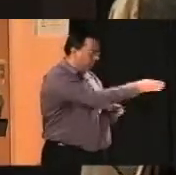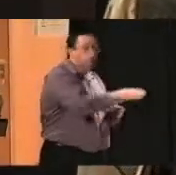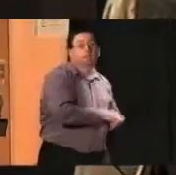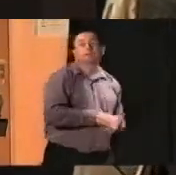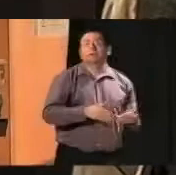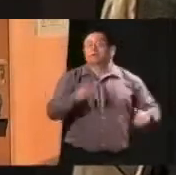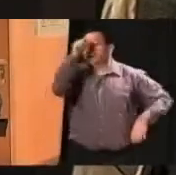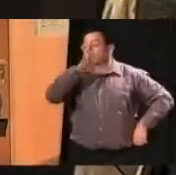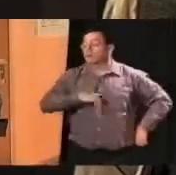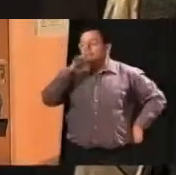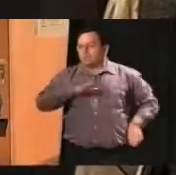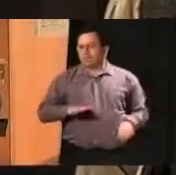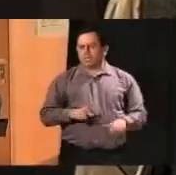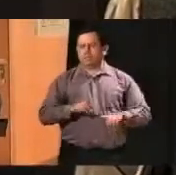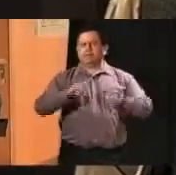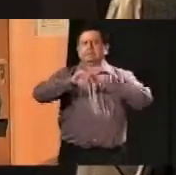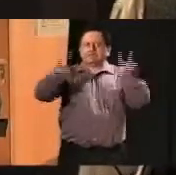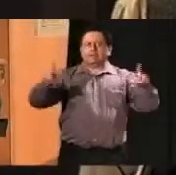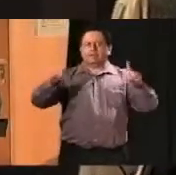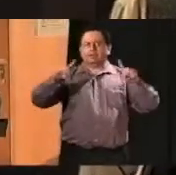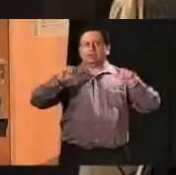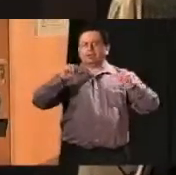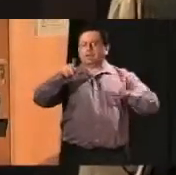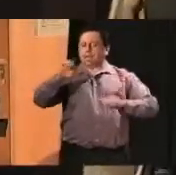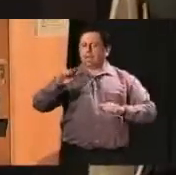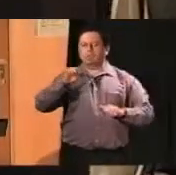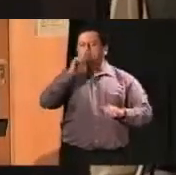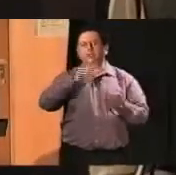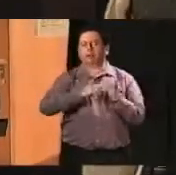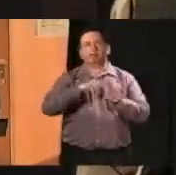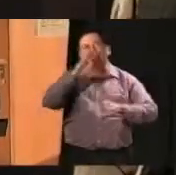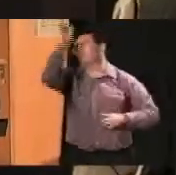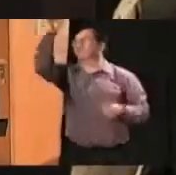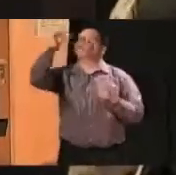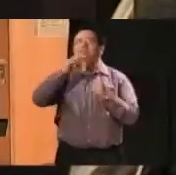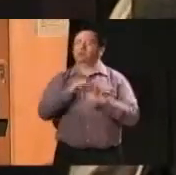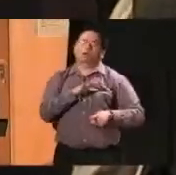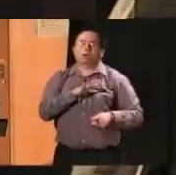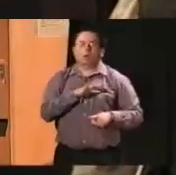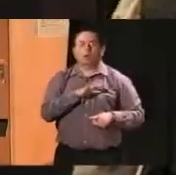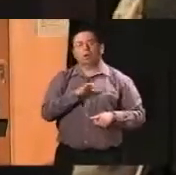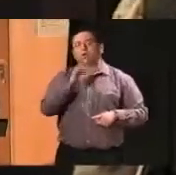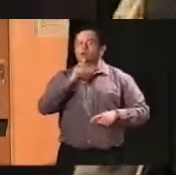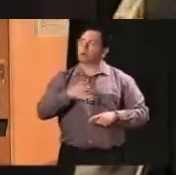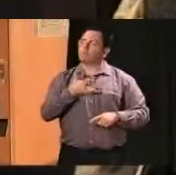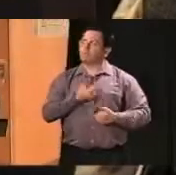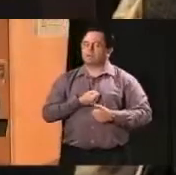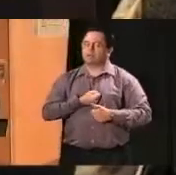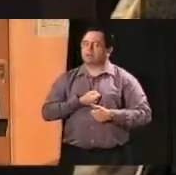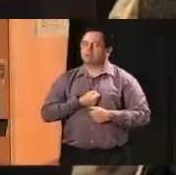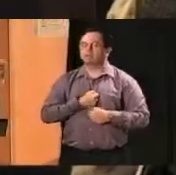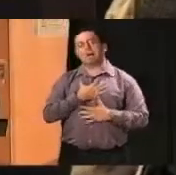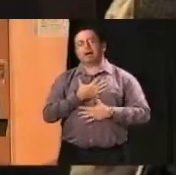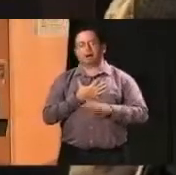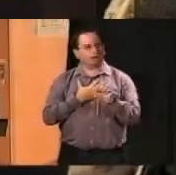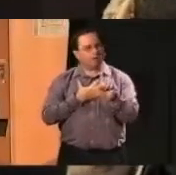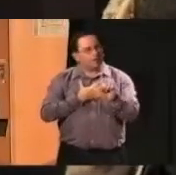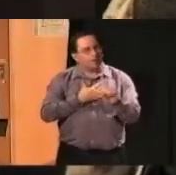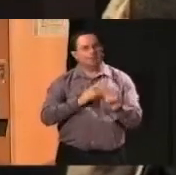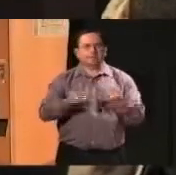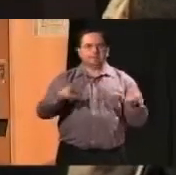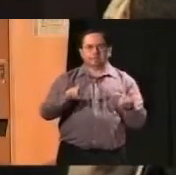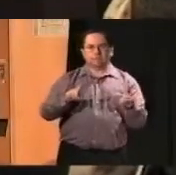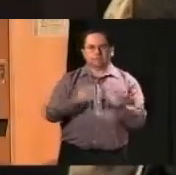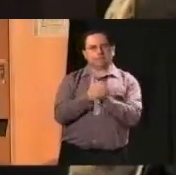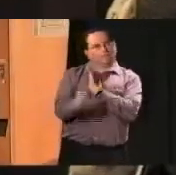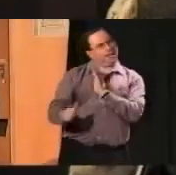Ladies and gentlemen, differently abled is not simply a euphemism for all of us to artificially bolster our collective self-esteem. It's a choice of how